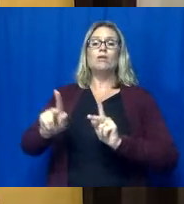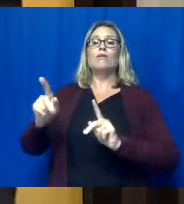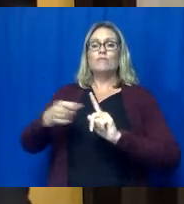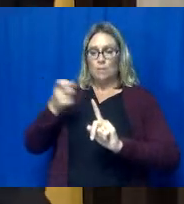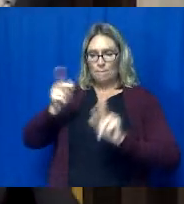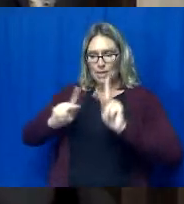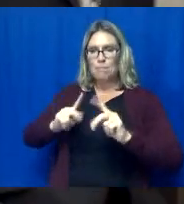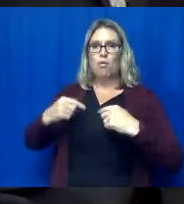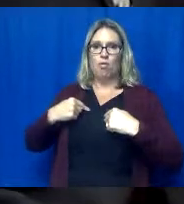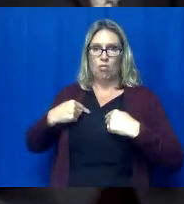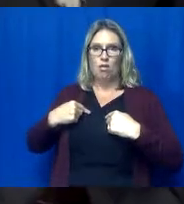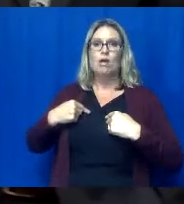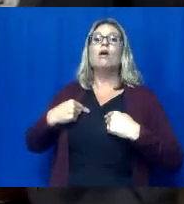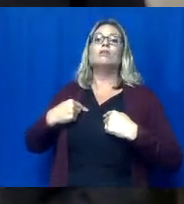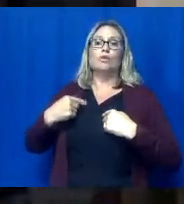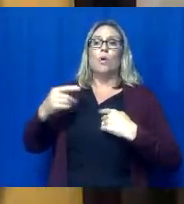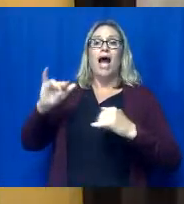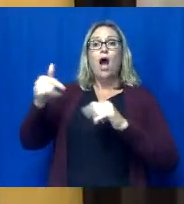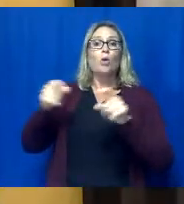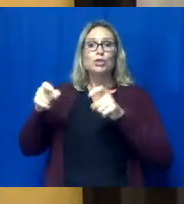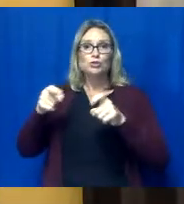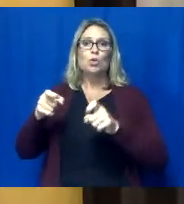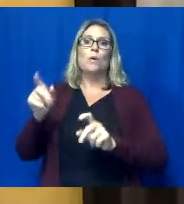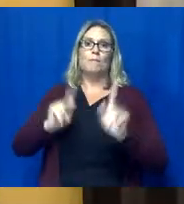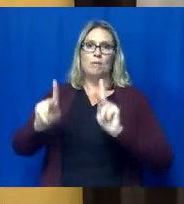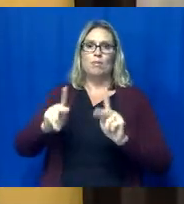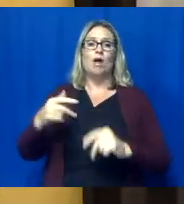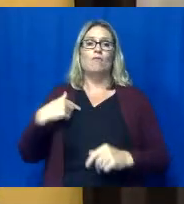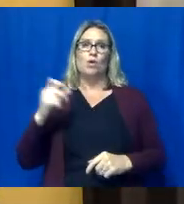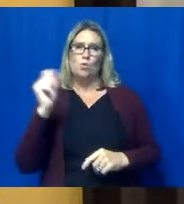You have a quick follow-up, Tim? Yeah, quick follow-up for Dr. Dow.